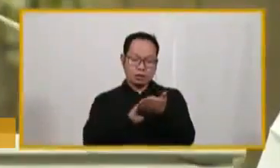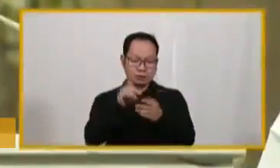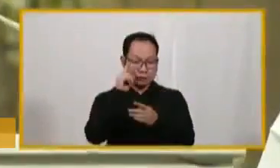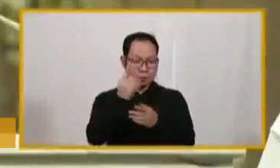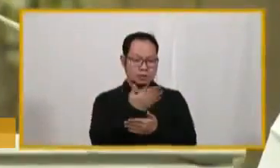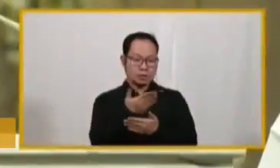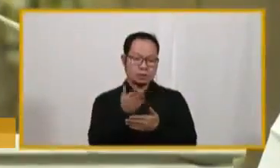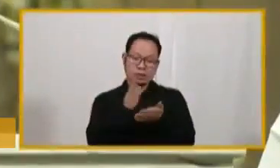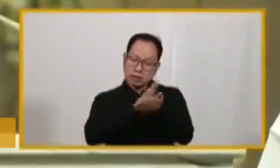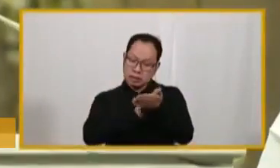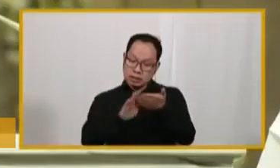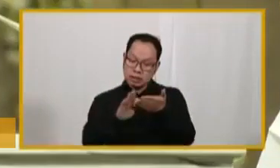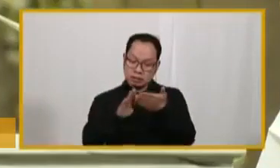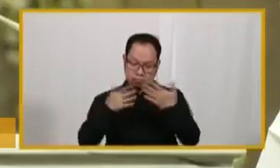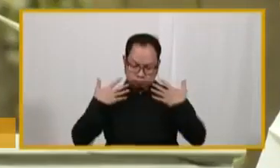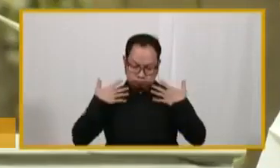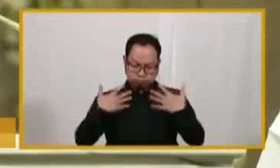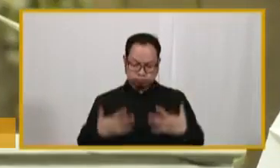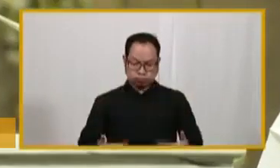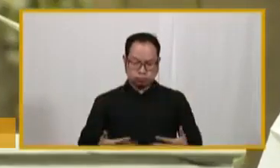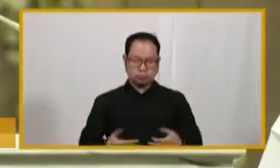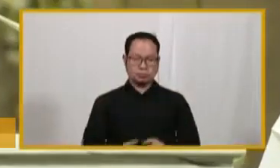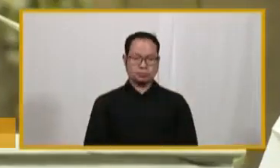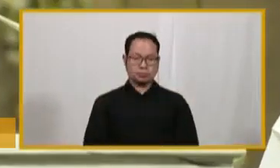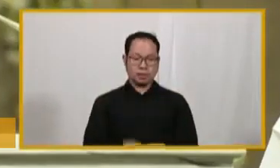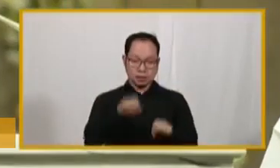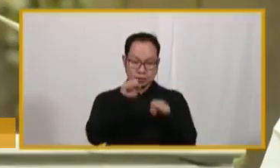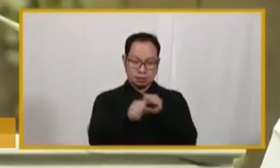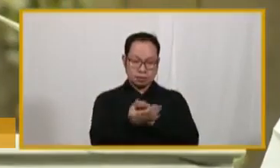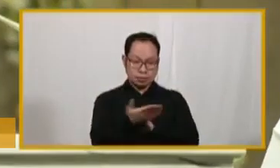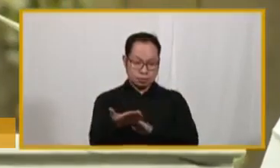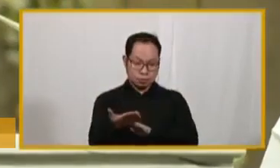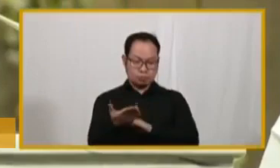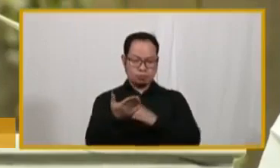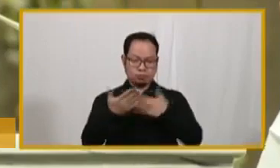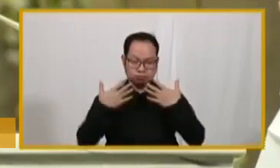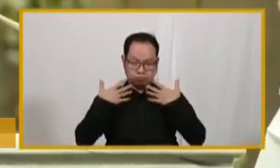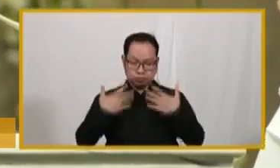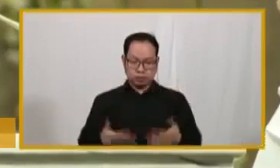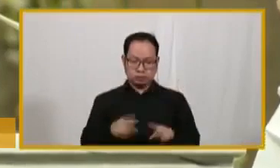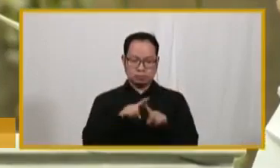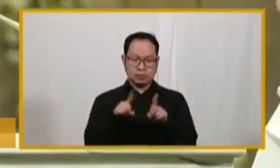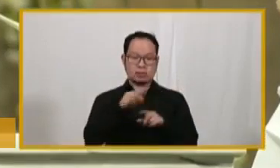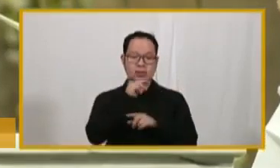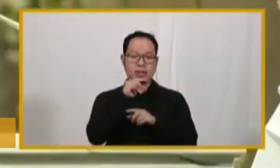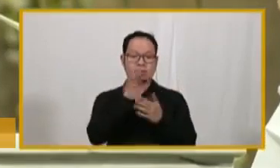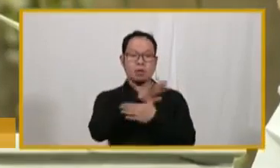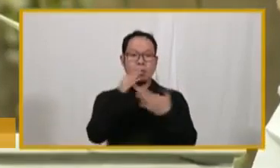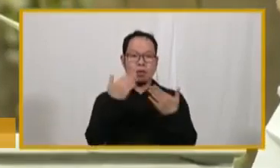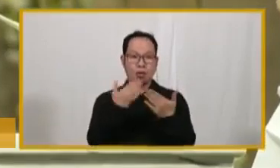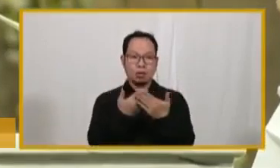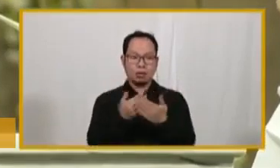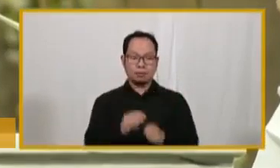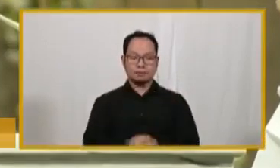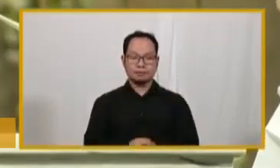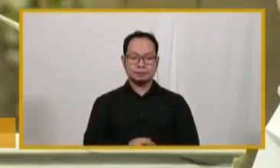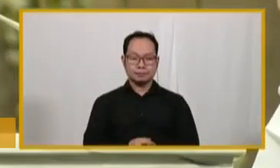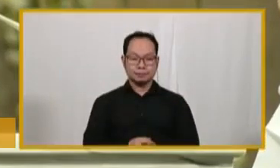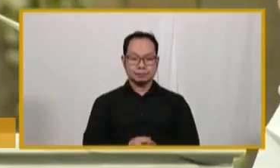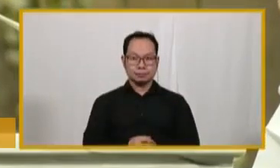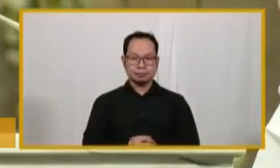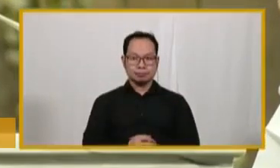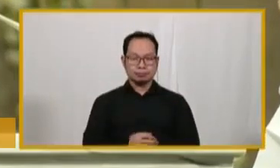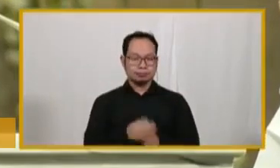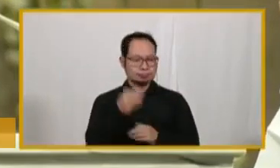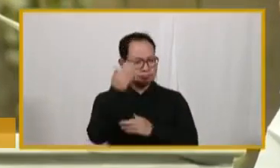he is clean all over. So you are clean, but not all." For he knew